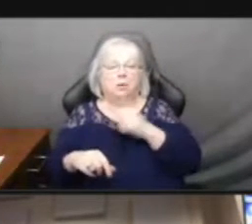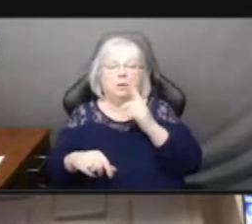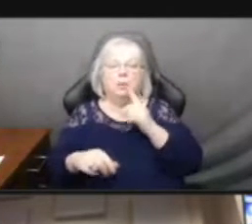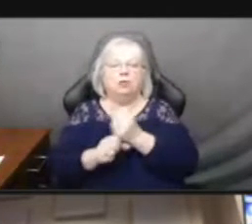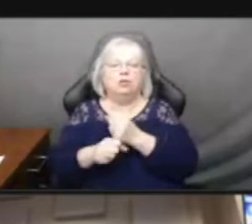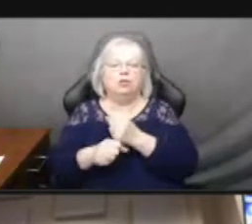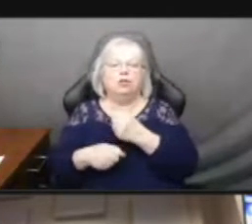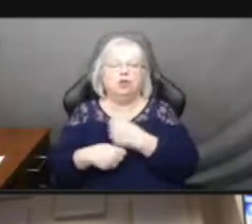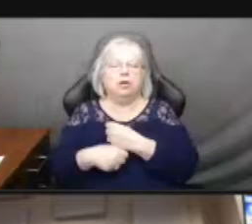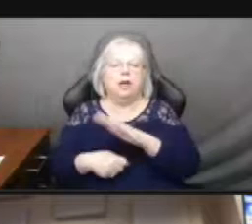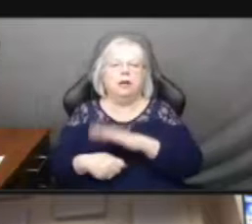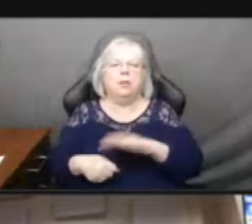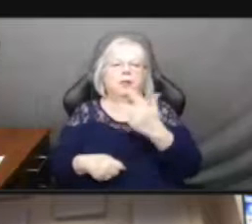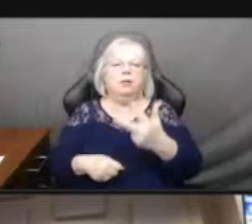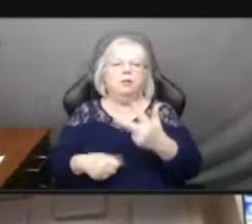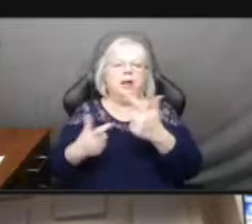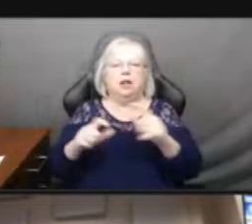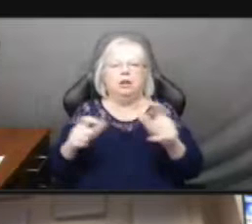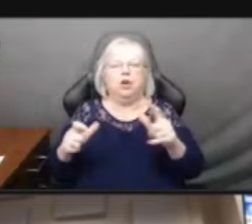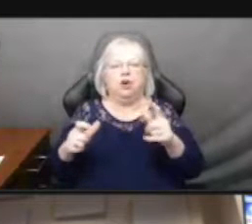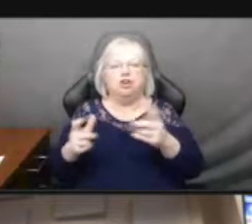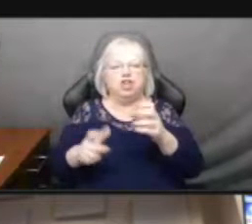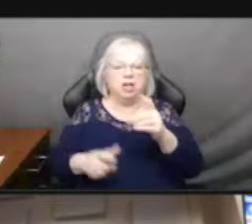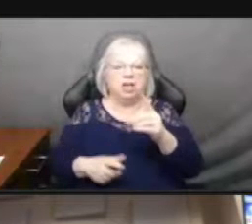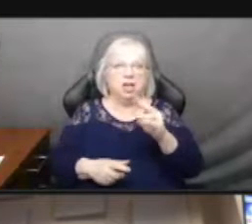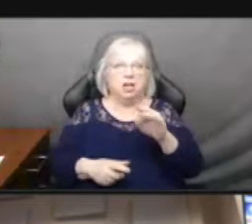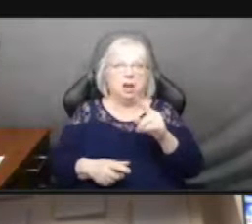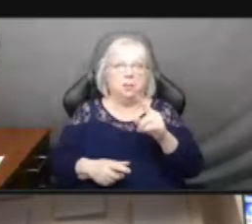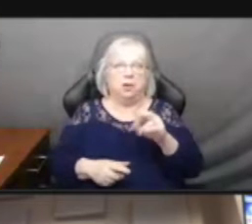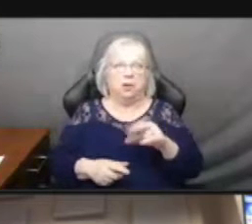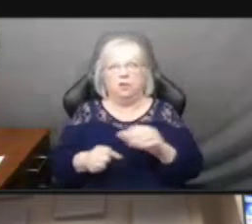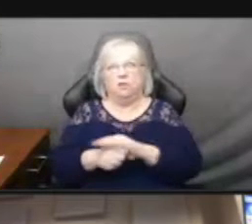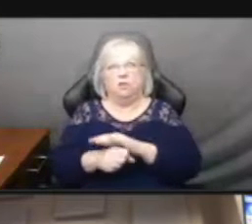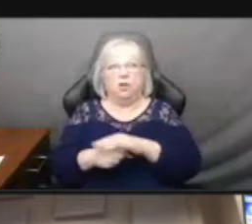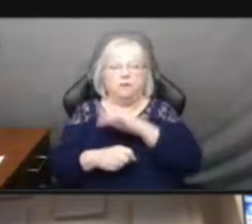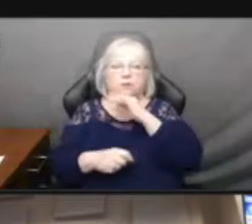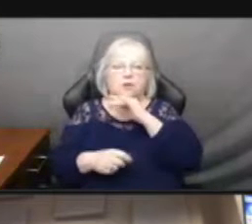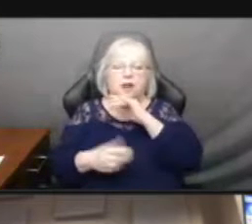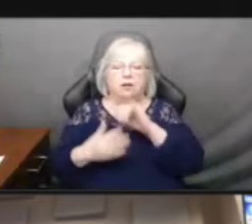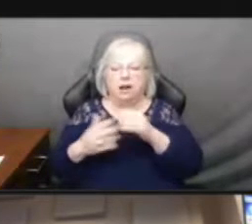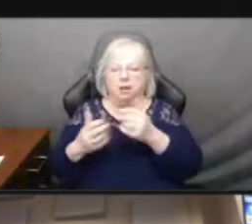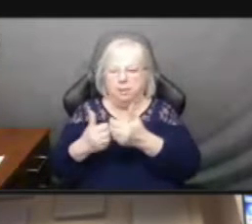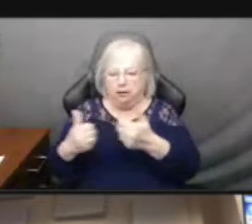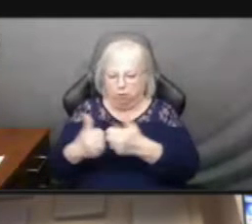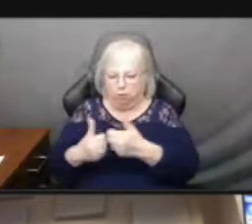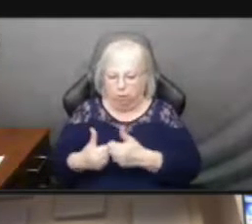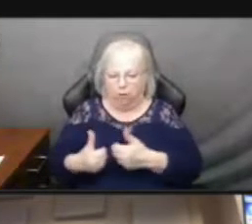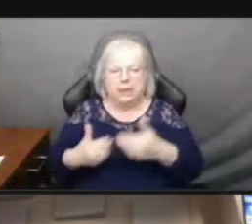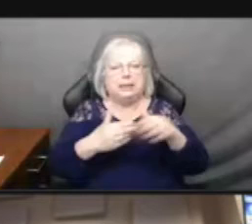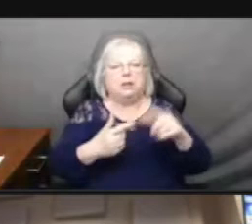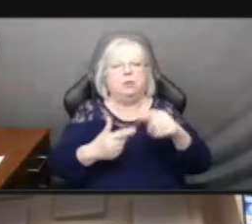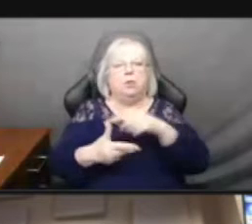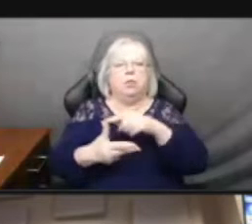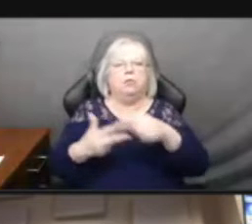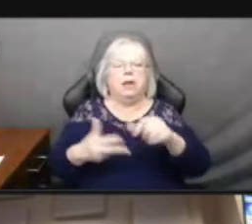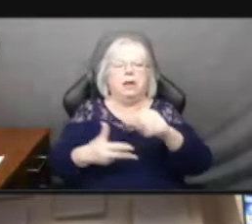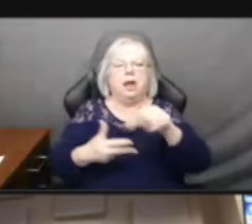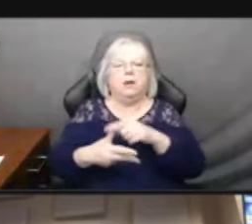about 3 large dumpsters full of trash. That's all going to be sorted and be sent to 3 areas: